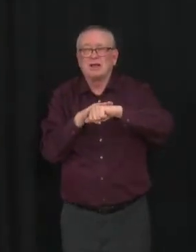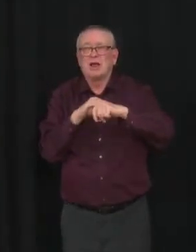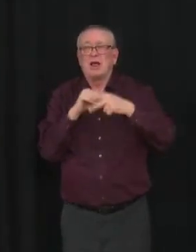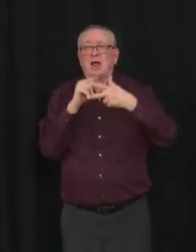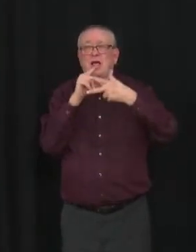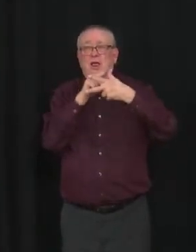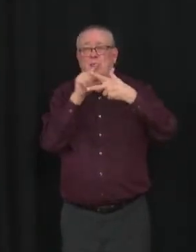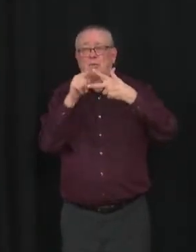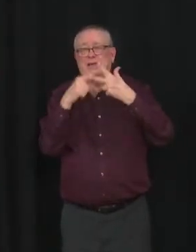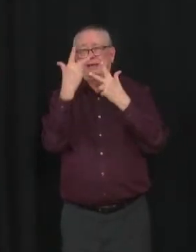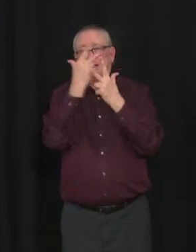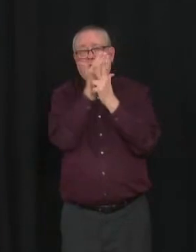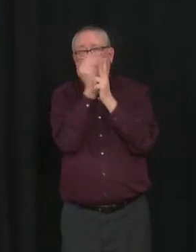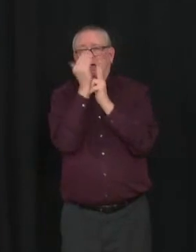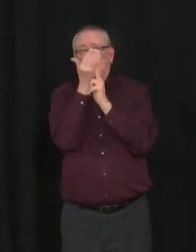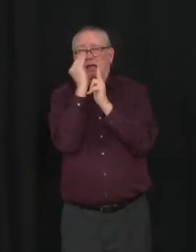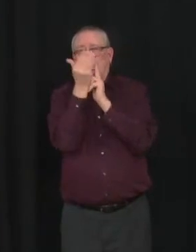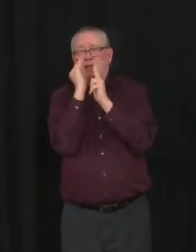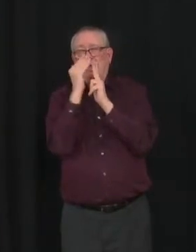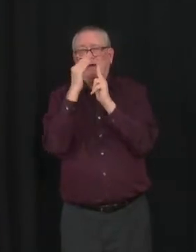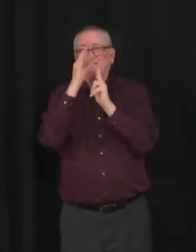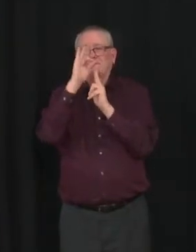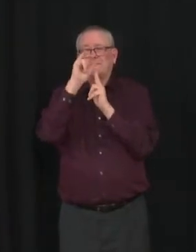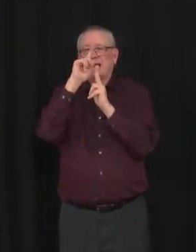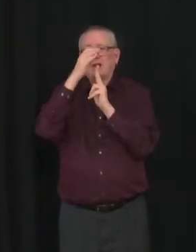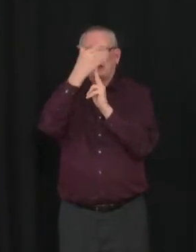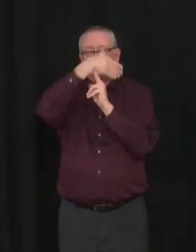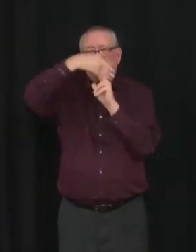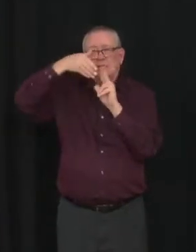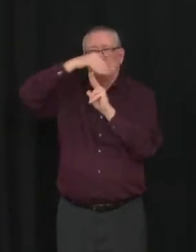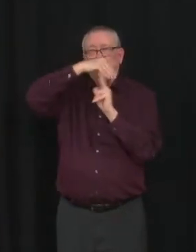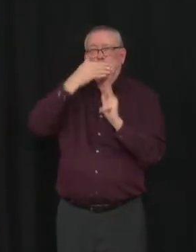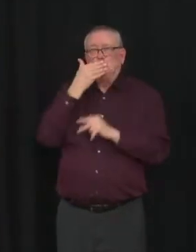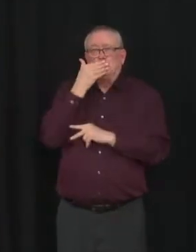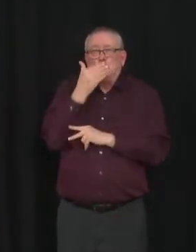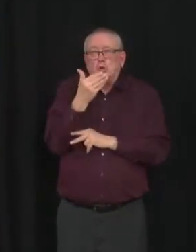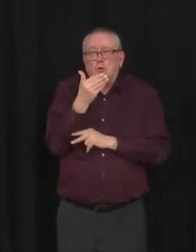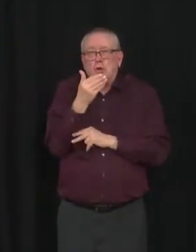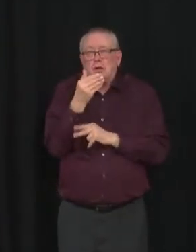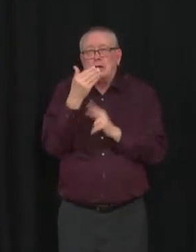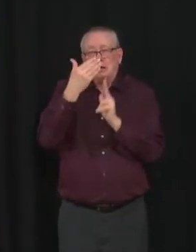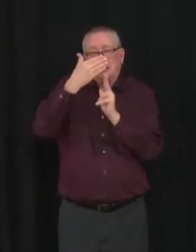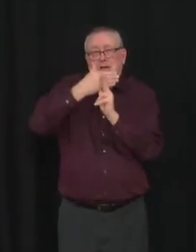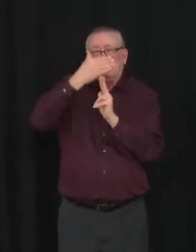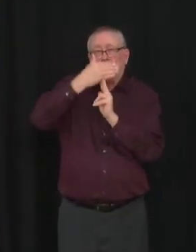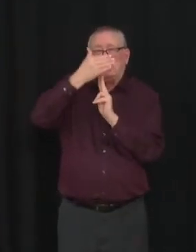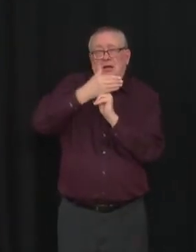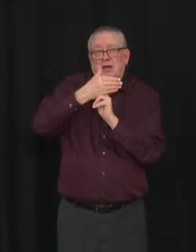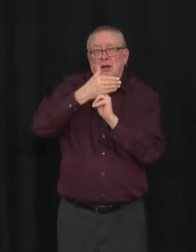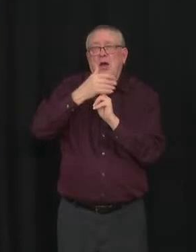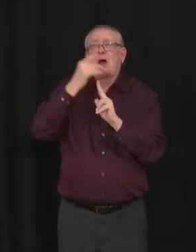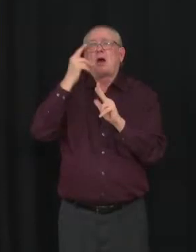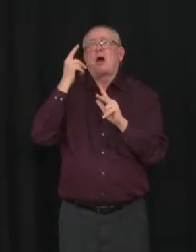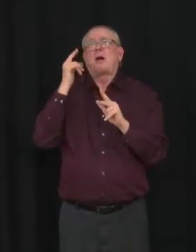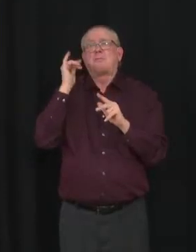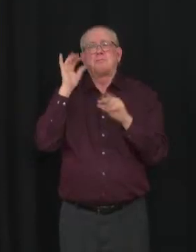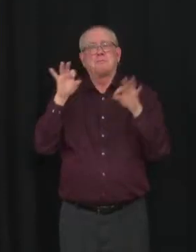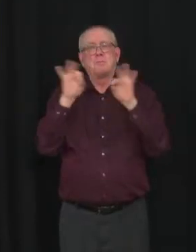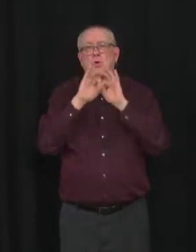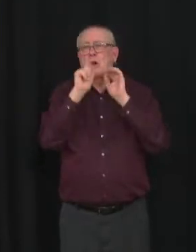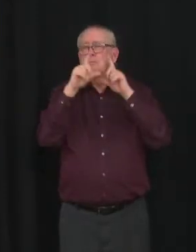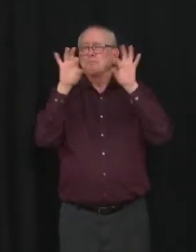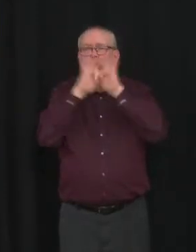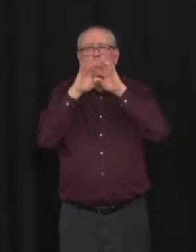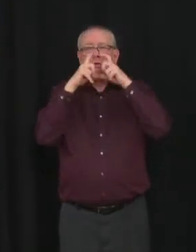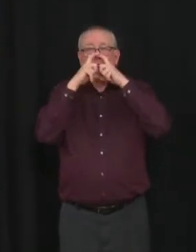good filtration mechanism. And any type of mask that's worn must have a good fit around the face. So